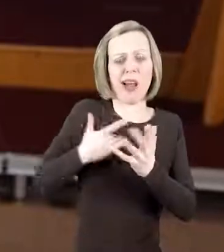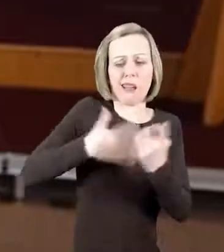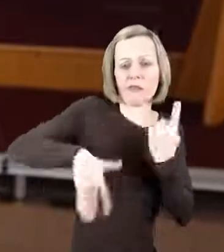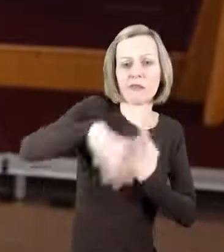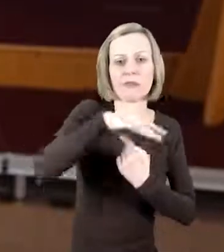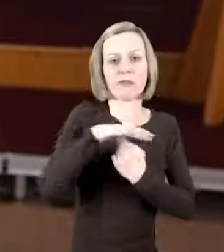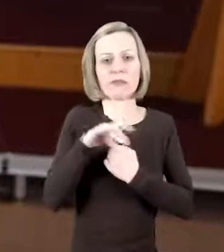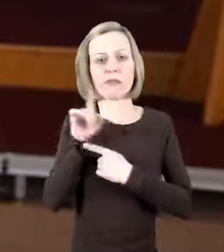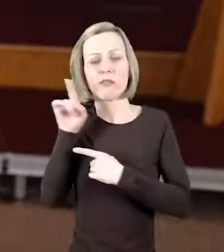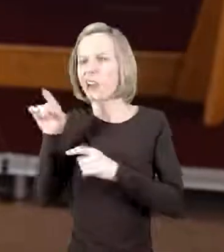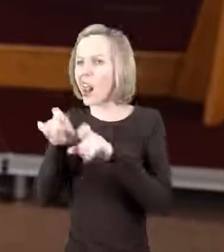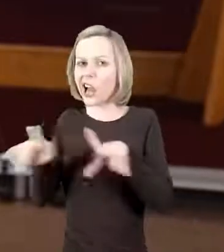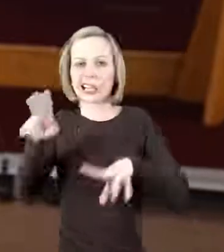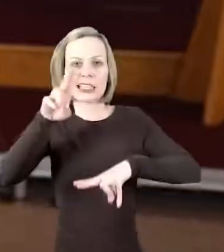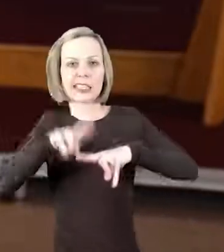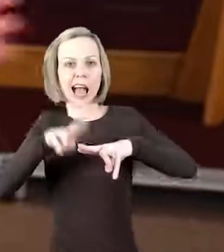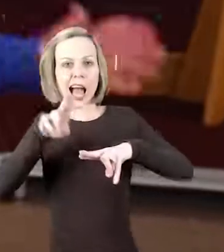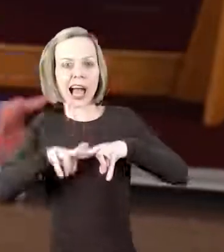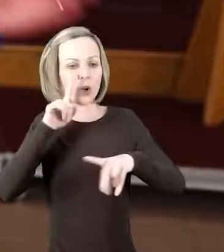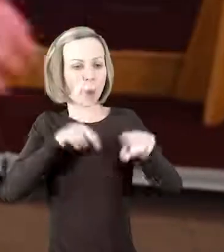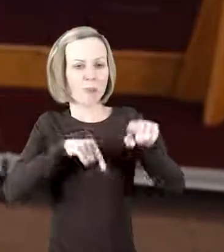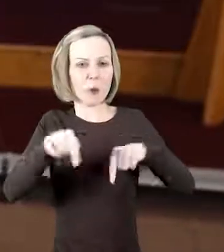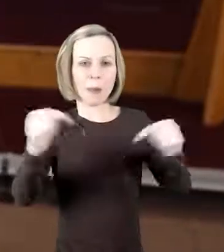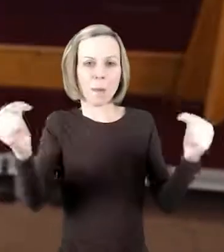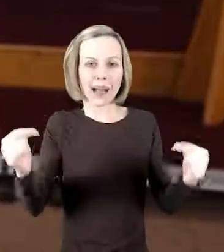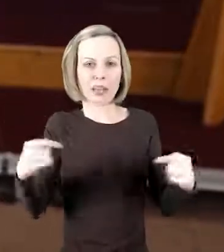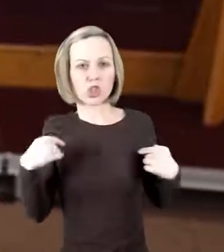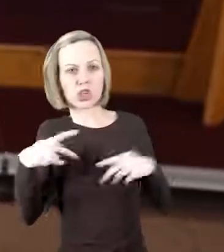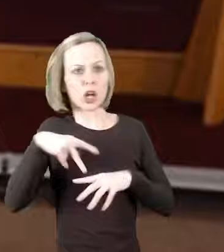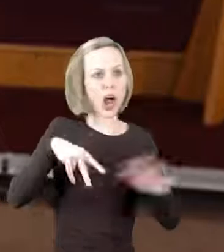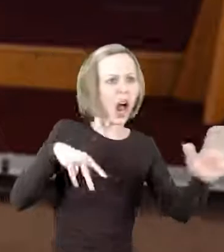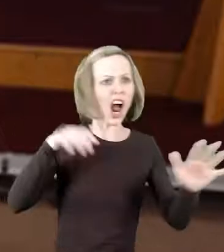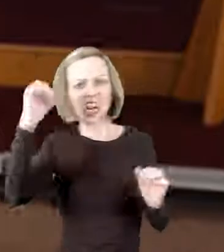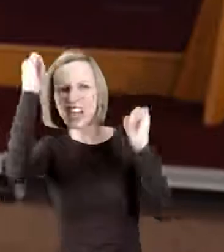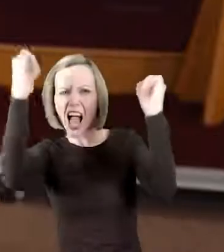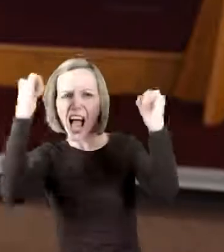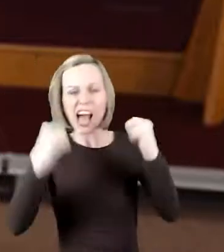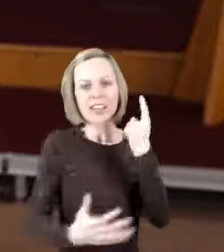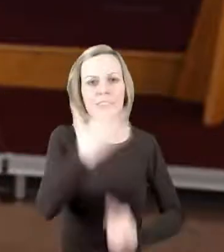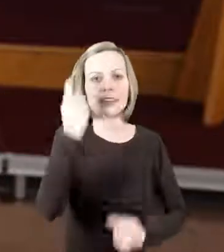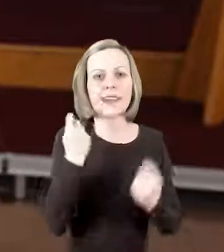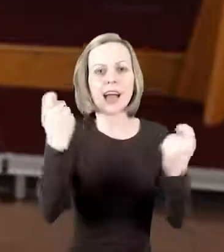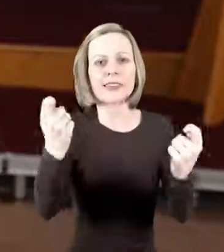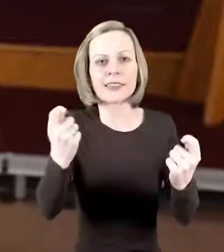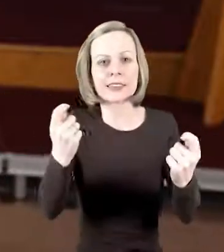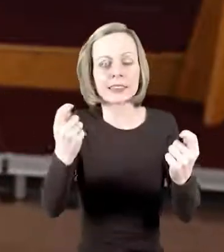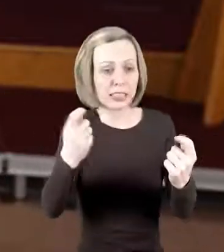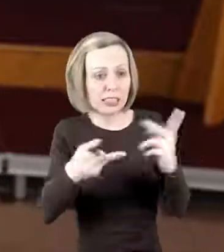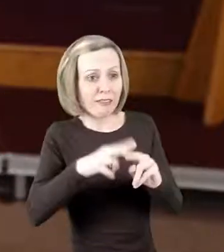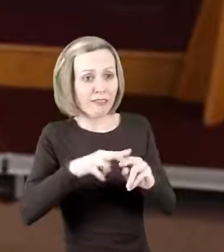He's like the dad on the touchline of the football field, cheering every success,